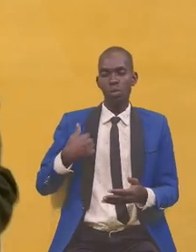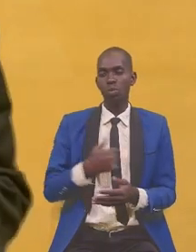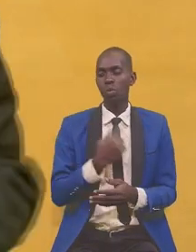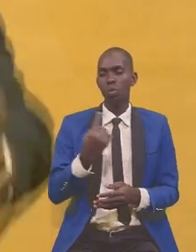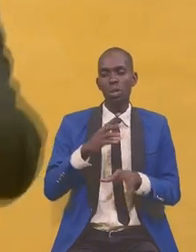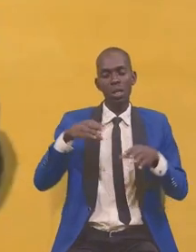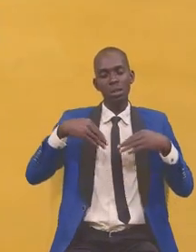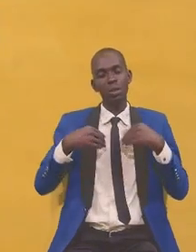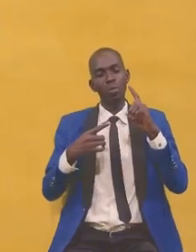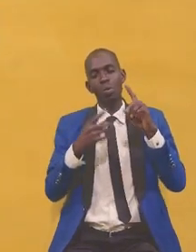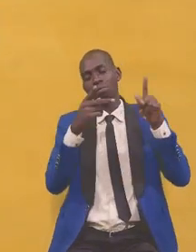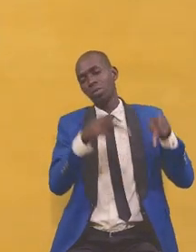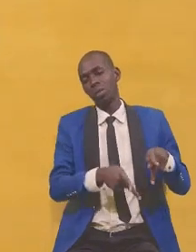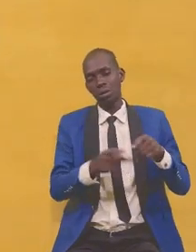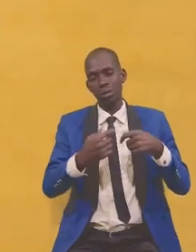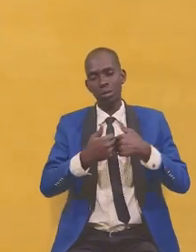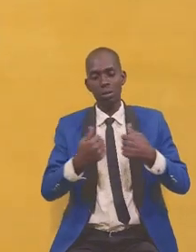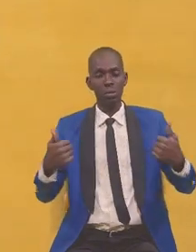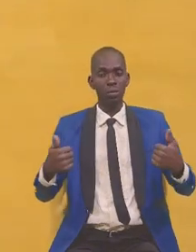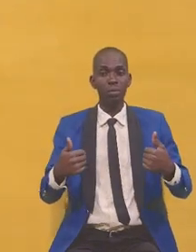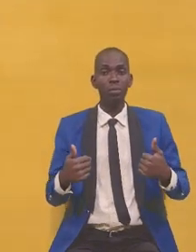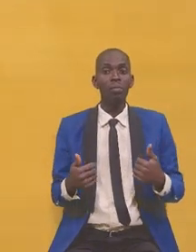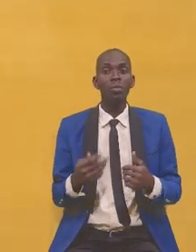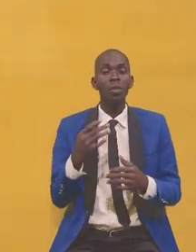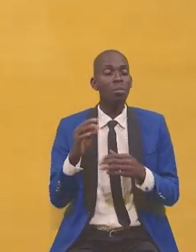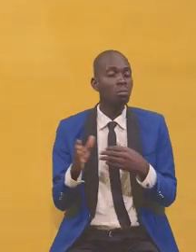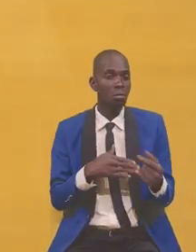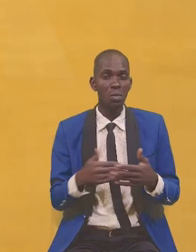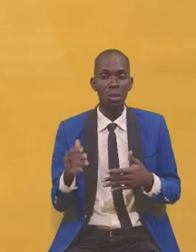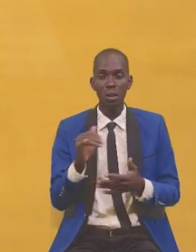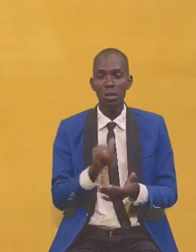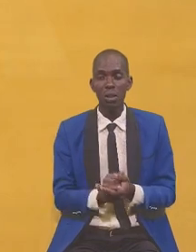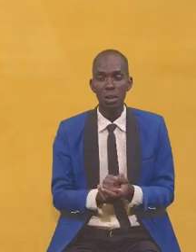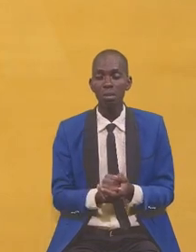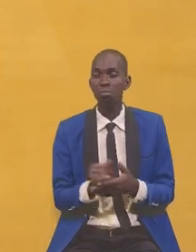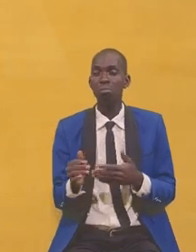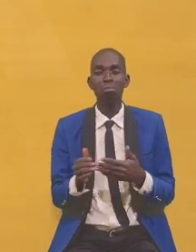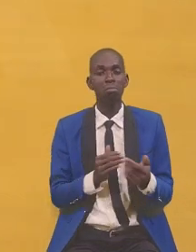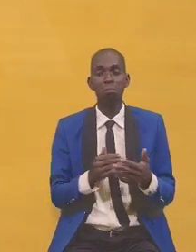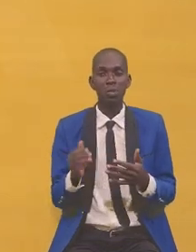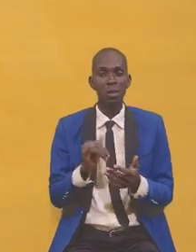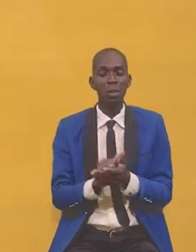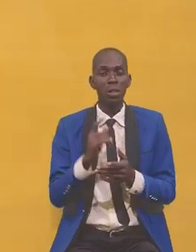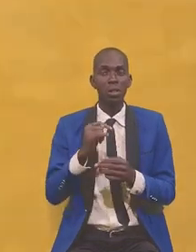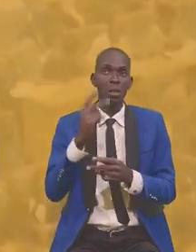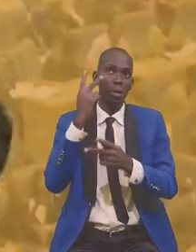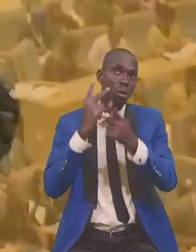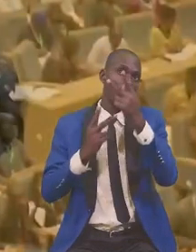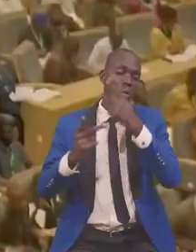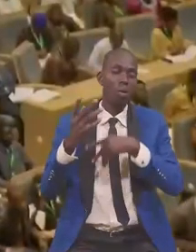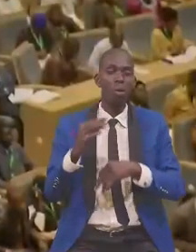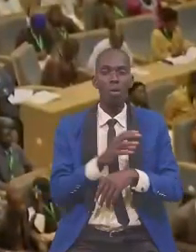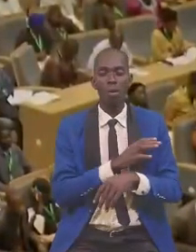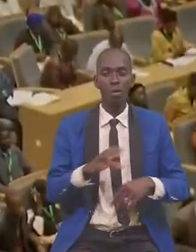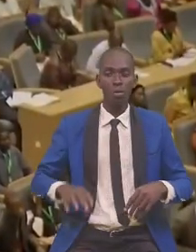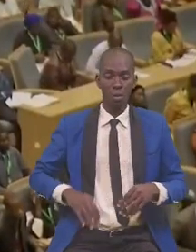national personality. But in spite of that, and despite that, the prophecy of Christ in